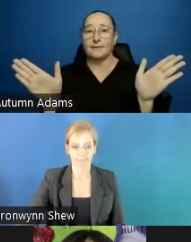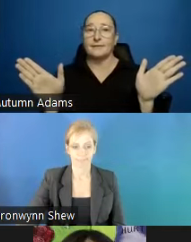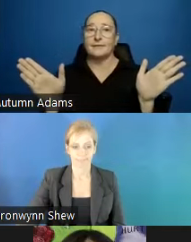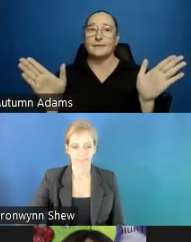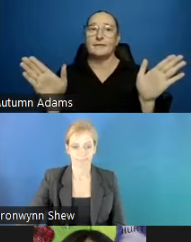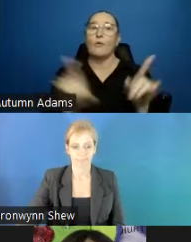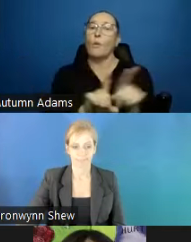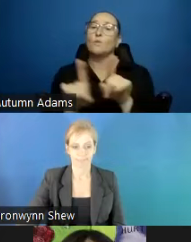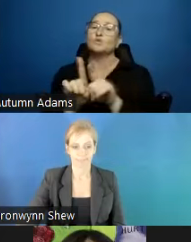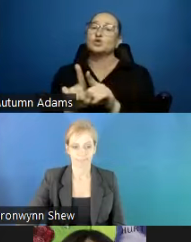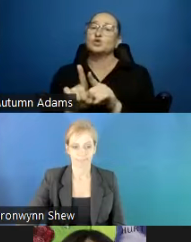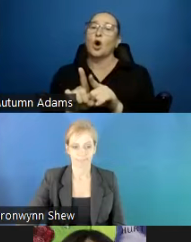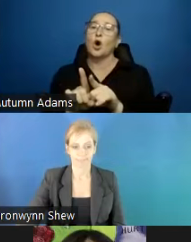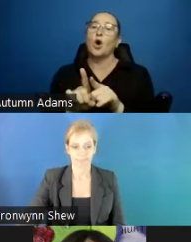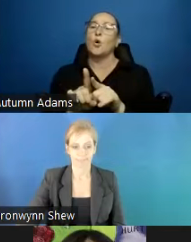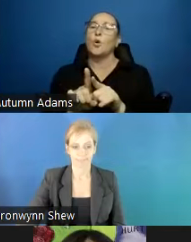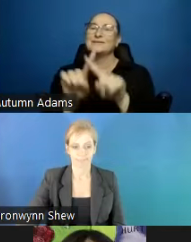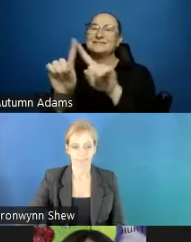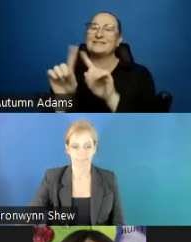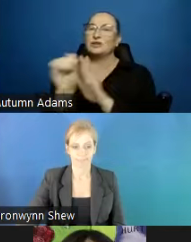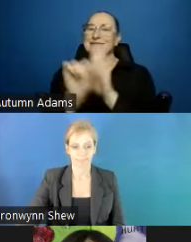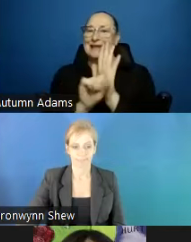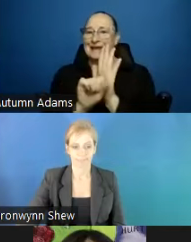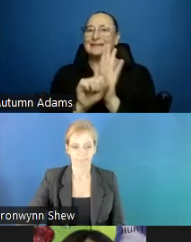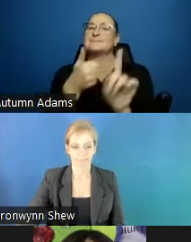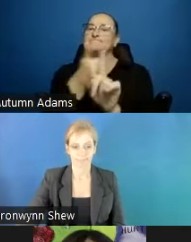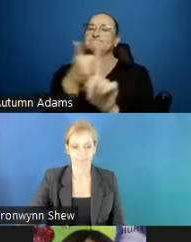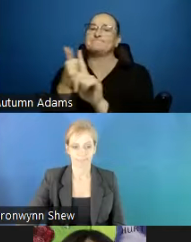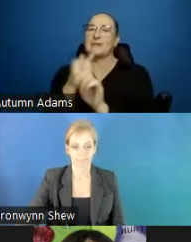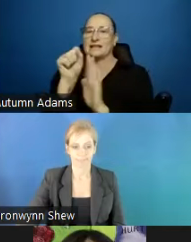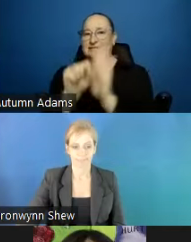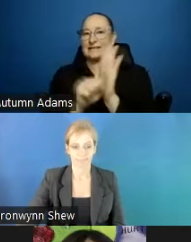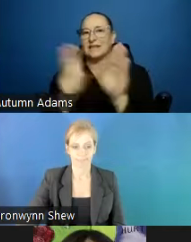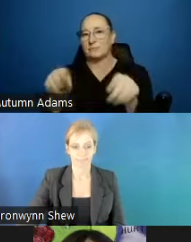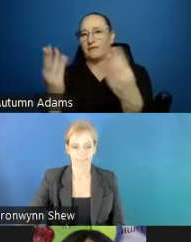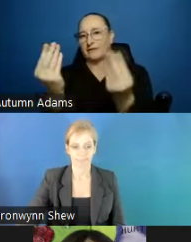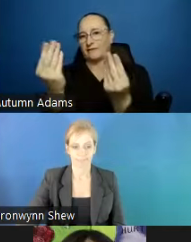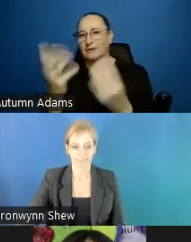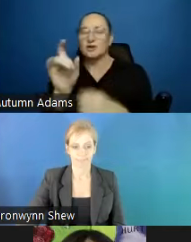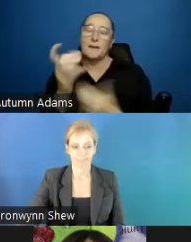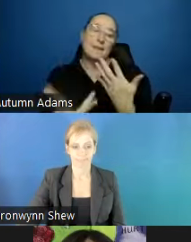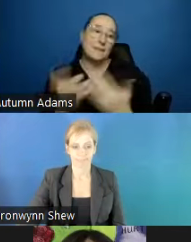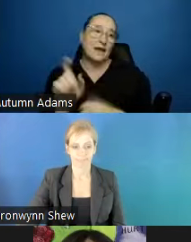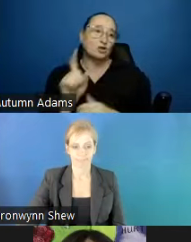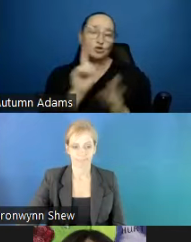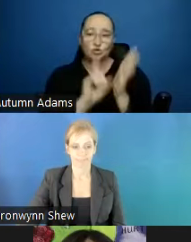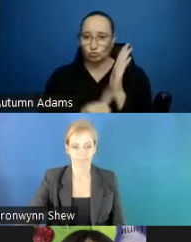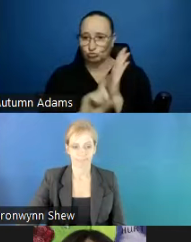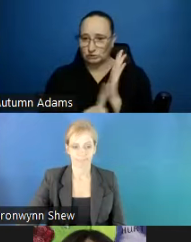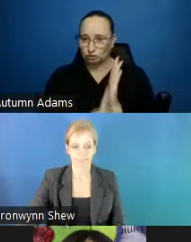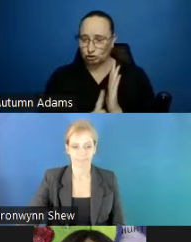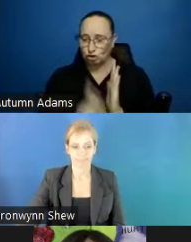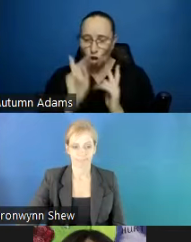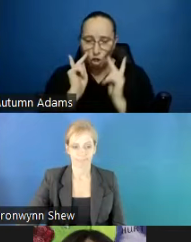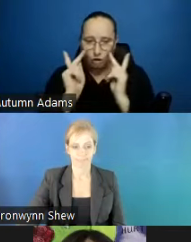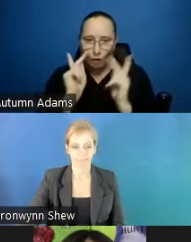look for a deaf center within your state as well. Usually there's 1, 2, maybe 3